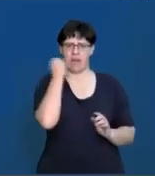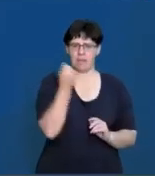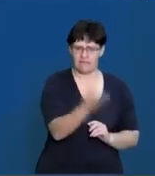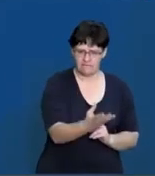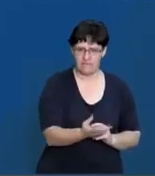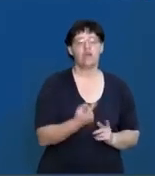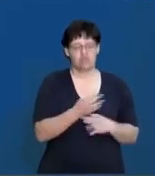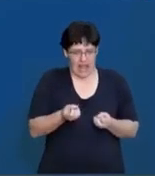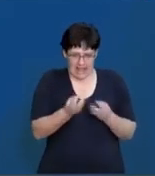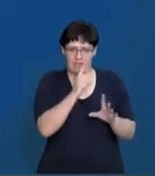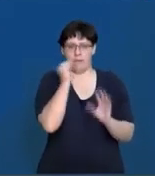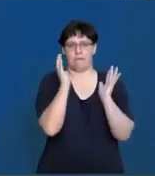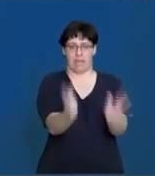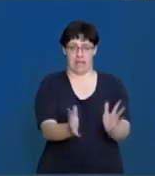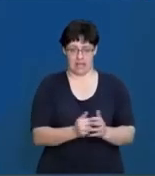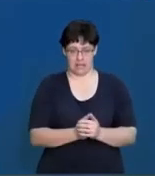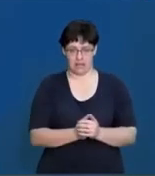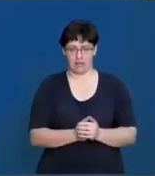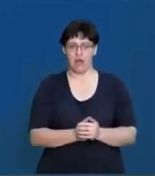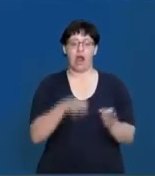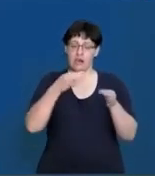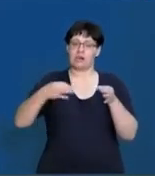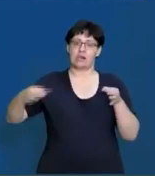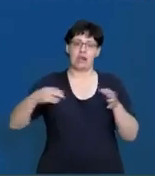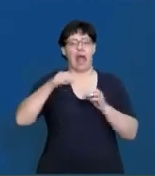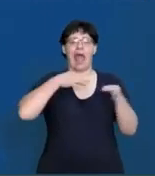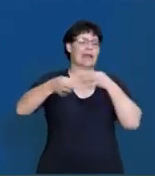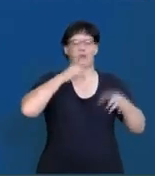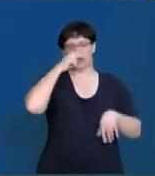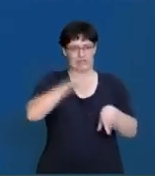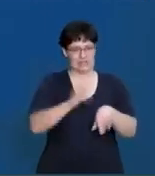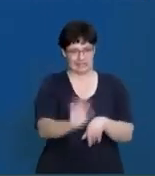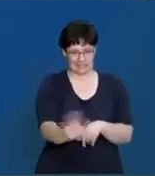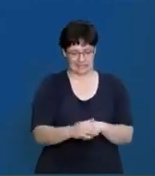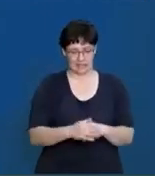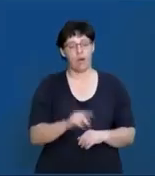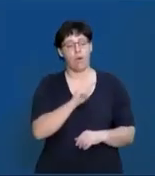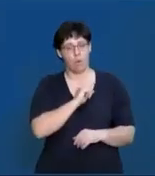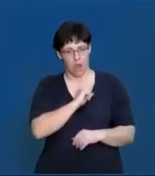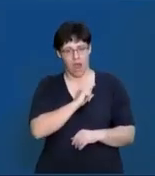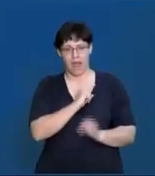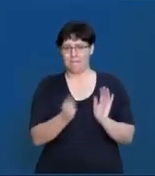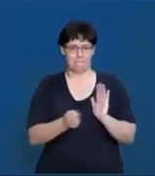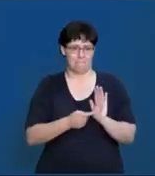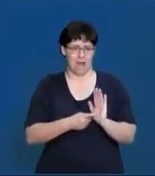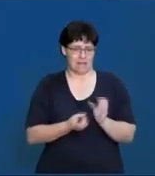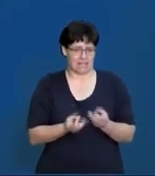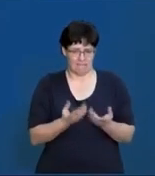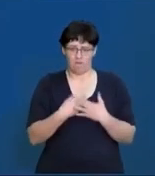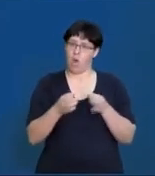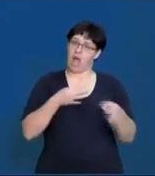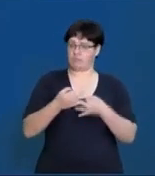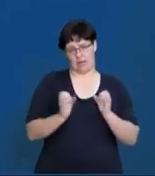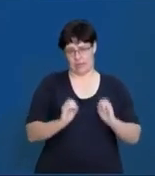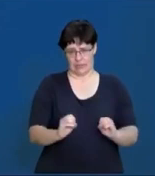you need to just name that particular thing. Do not go down and explain, as you earn no marks for